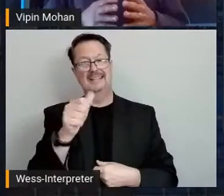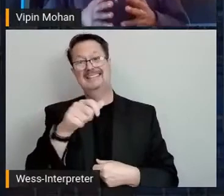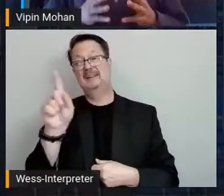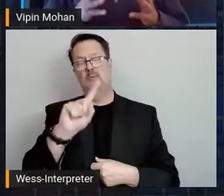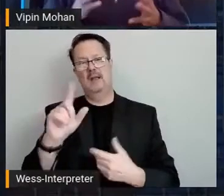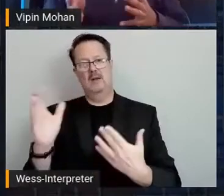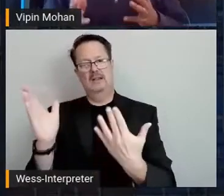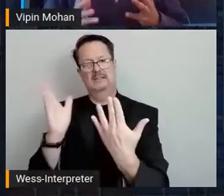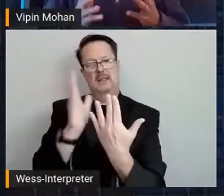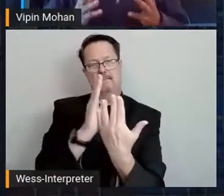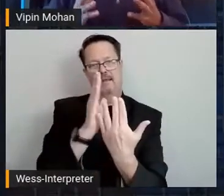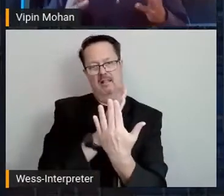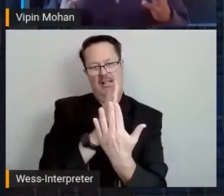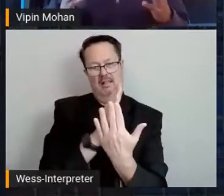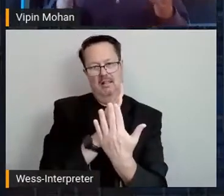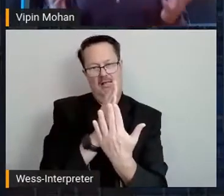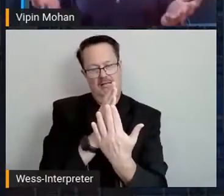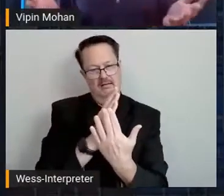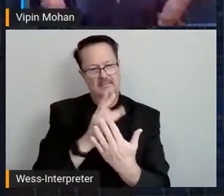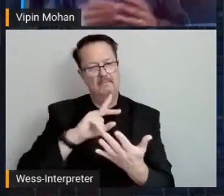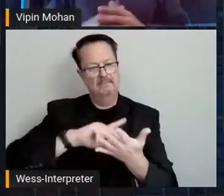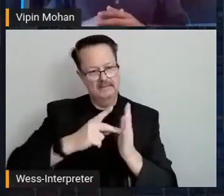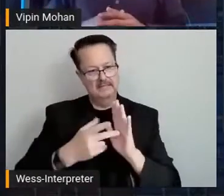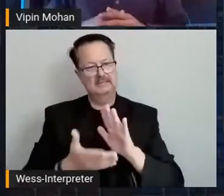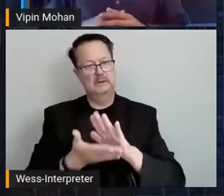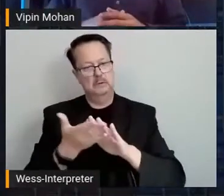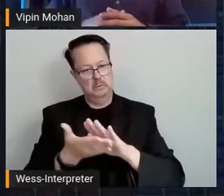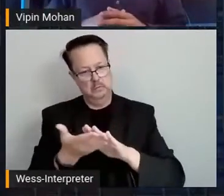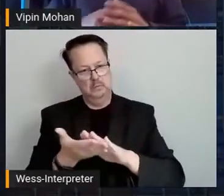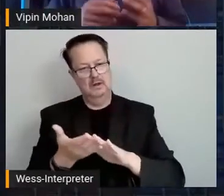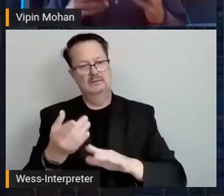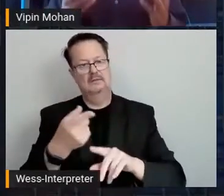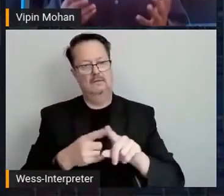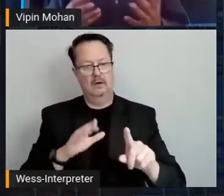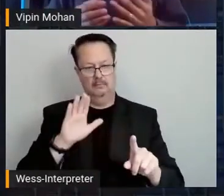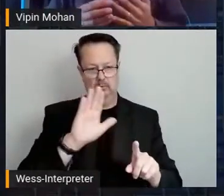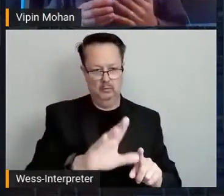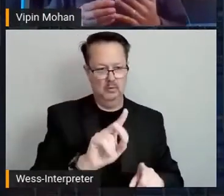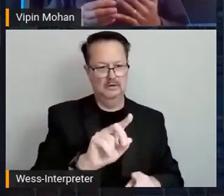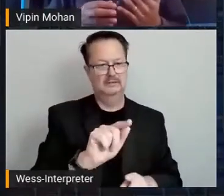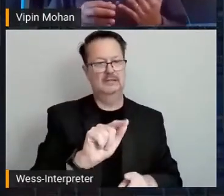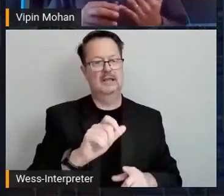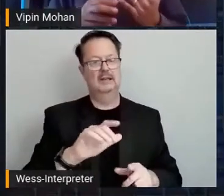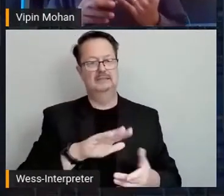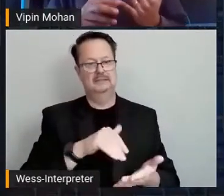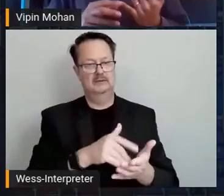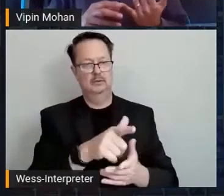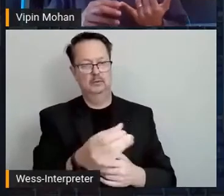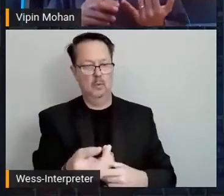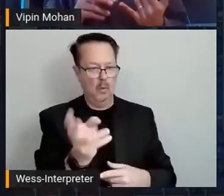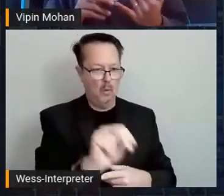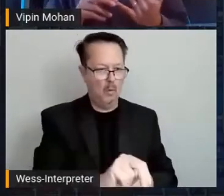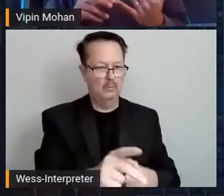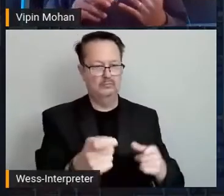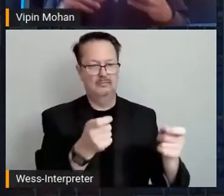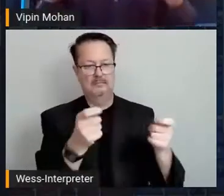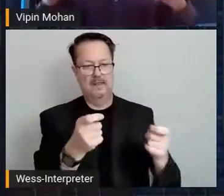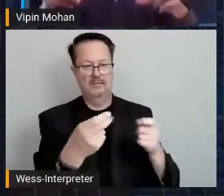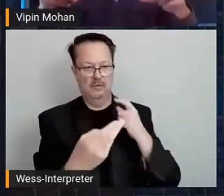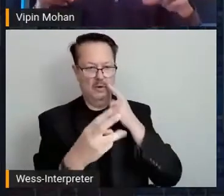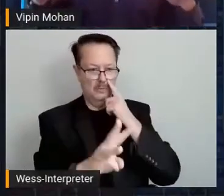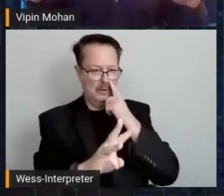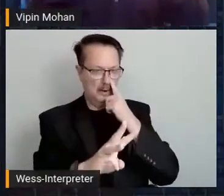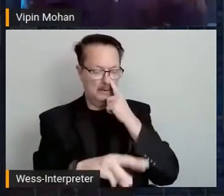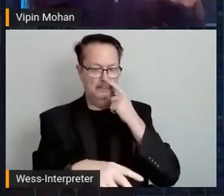between, and in the sense that it runs in your on-prem data center. So the customer owns and manages the hardware.